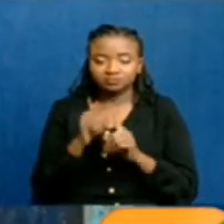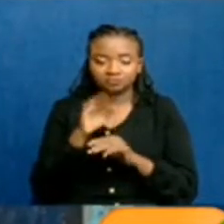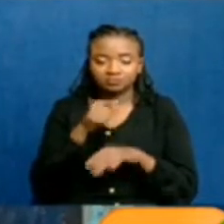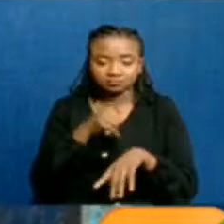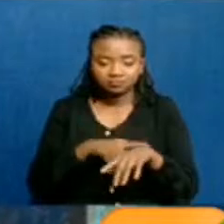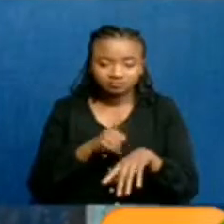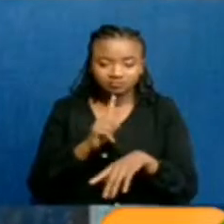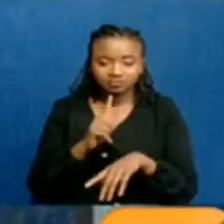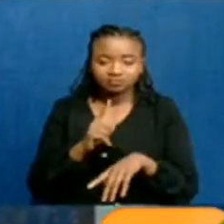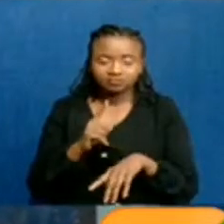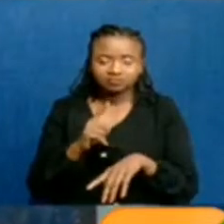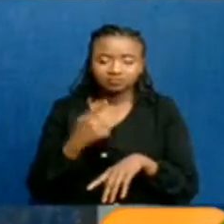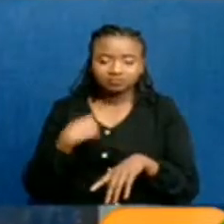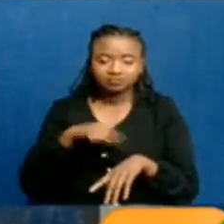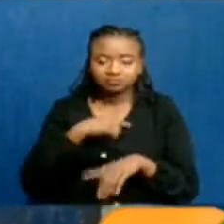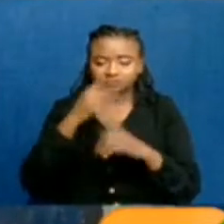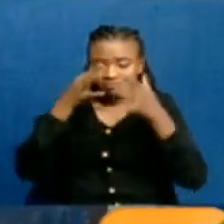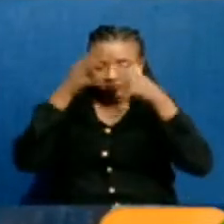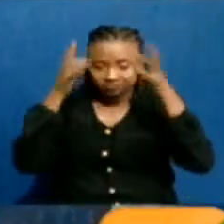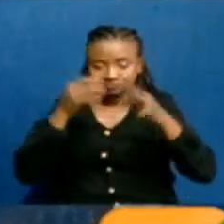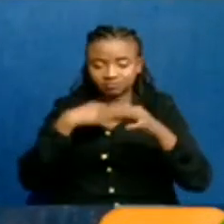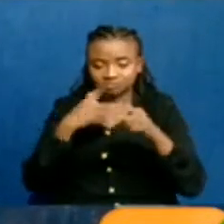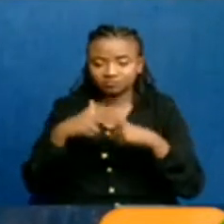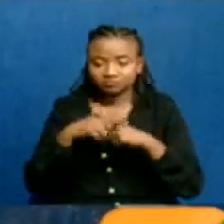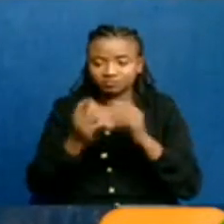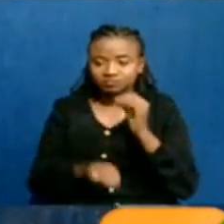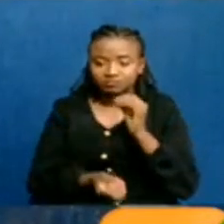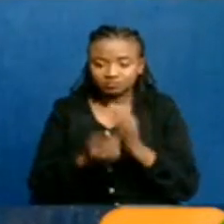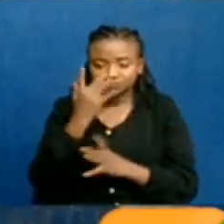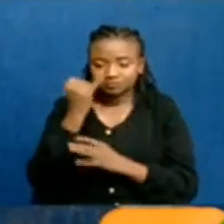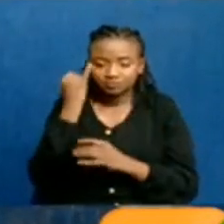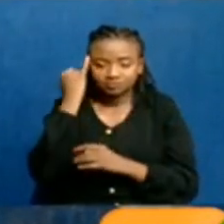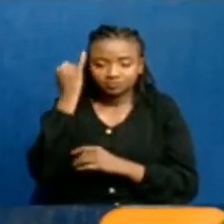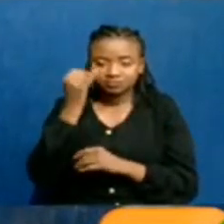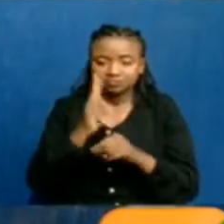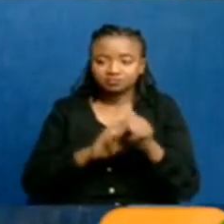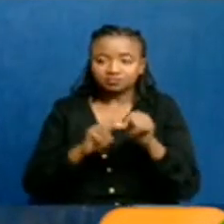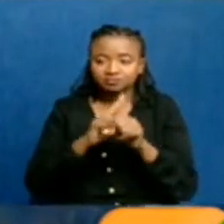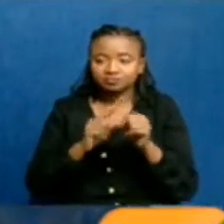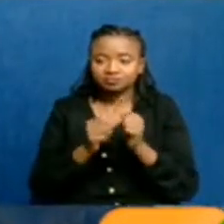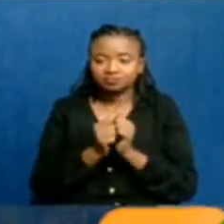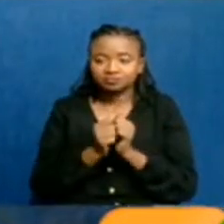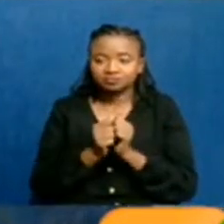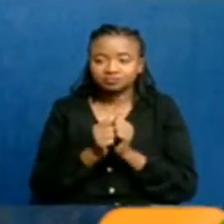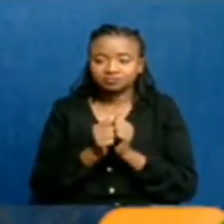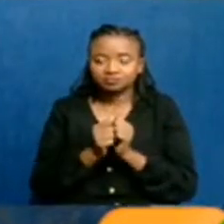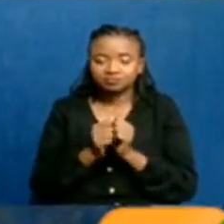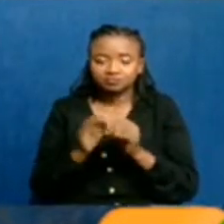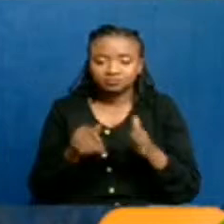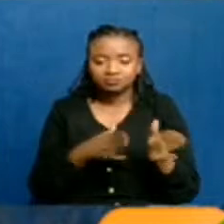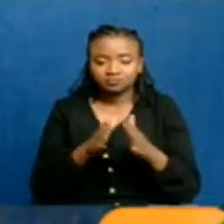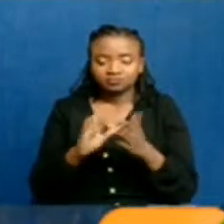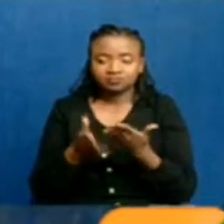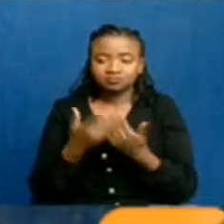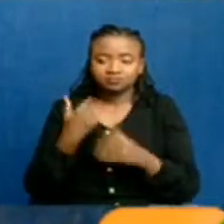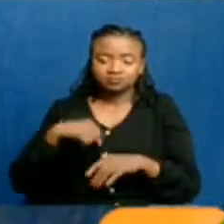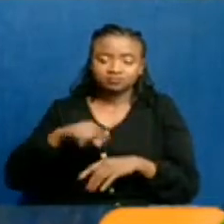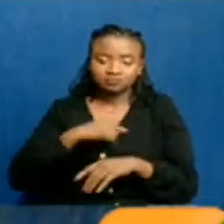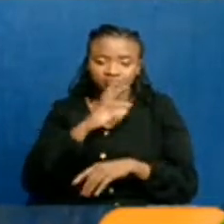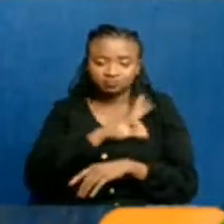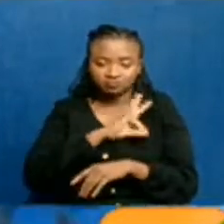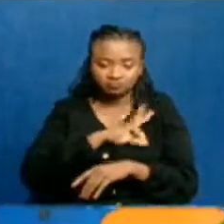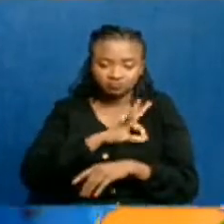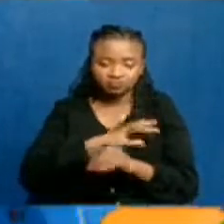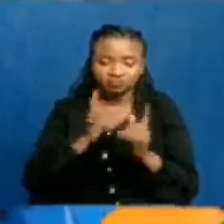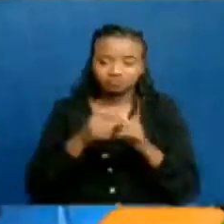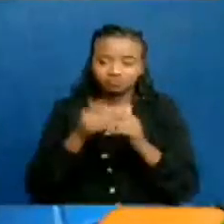idea ya kusanya takataka na kuvitumia kwa njia nzuri ambayo inatuletea manufaa, Dunga Beach ikaanza